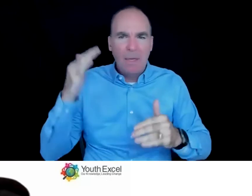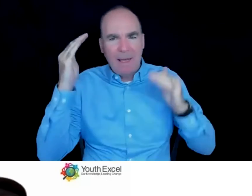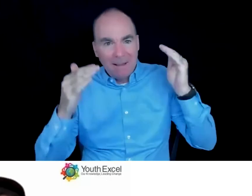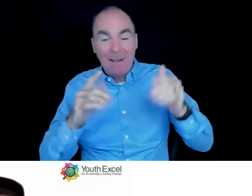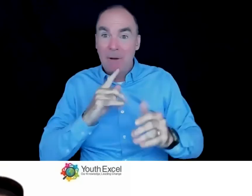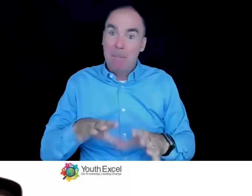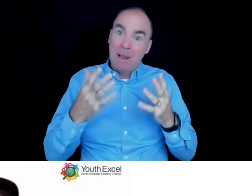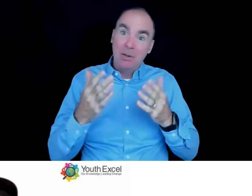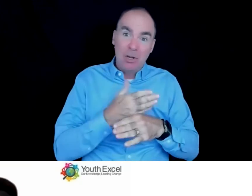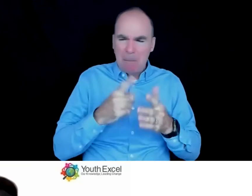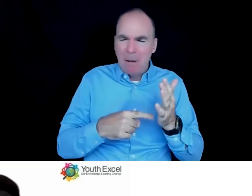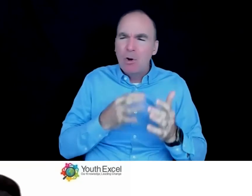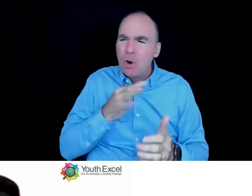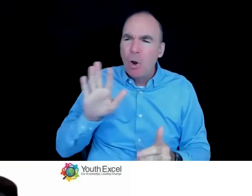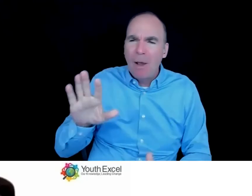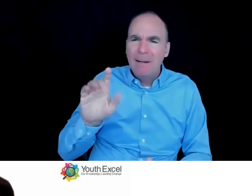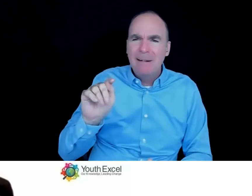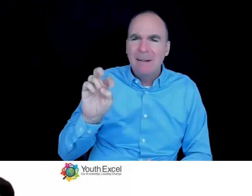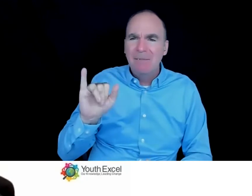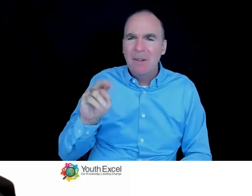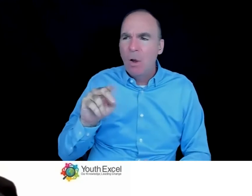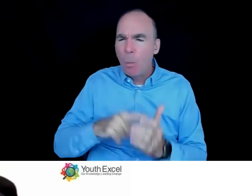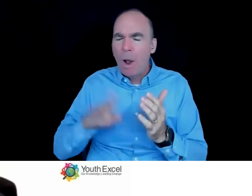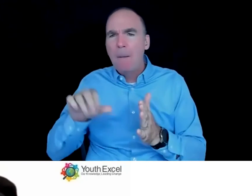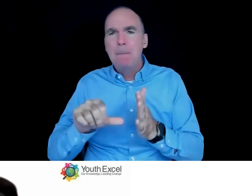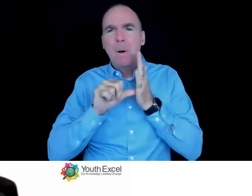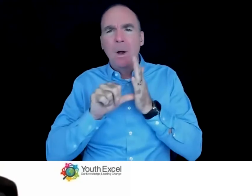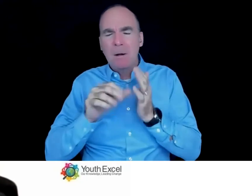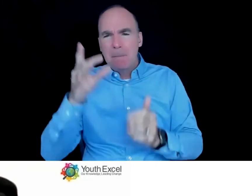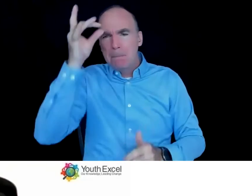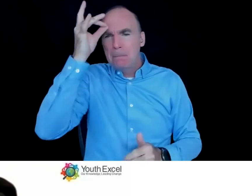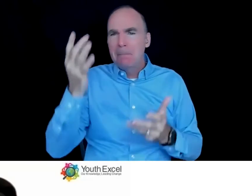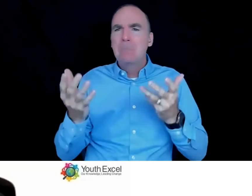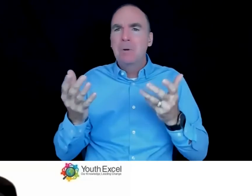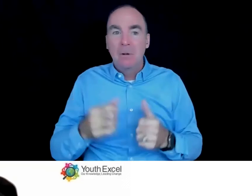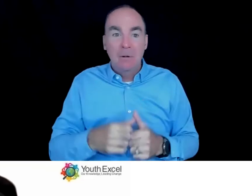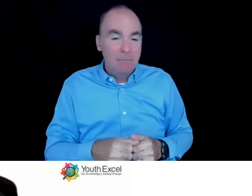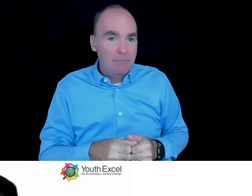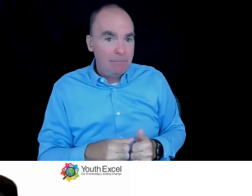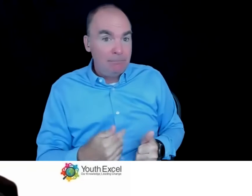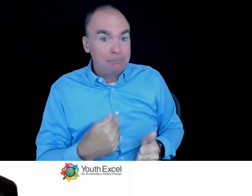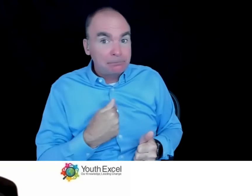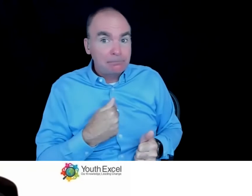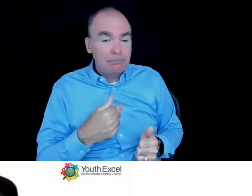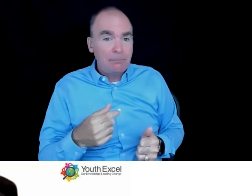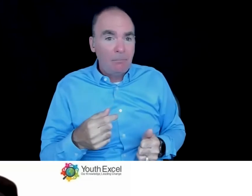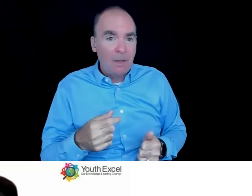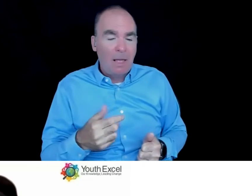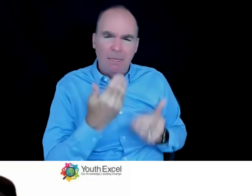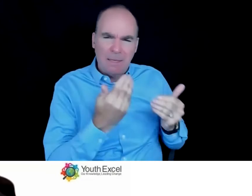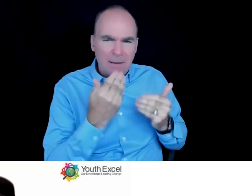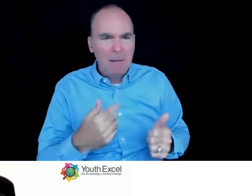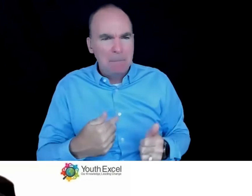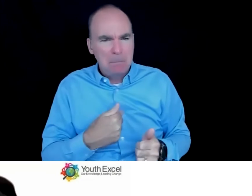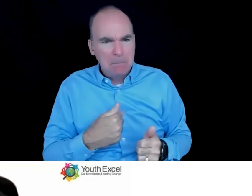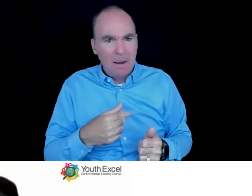what stood out for you, Kevins, as well. Right, thank you, Sylvia. What really stood out for me, and actually it's something that